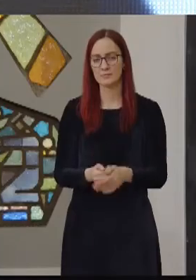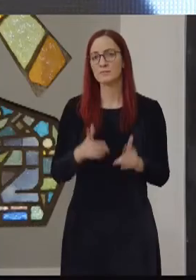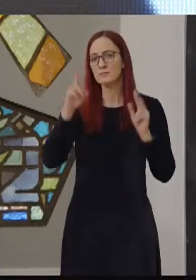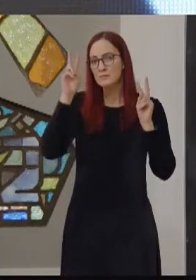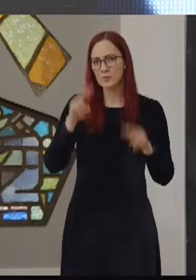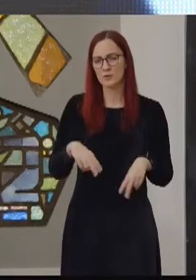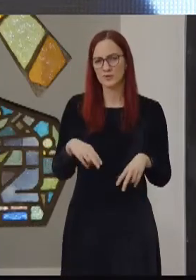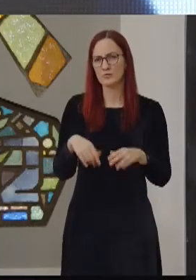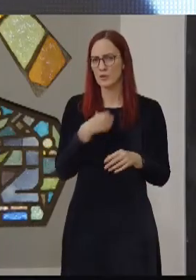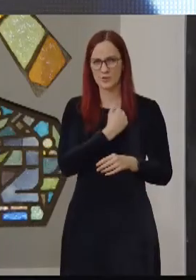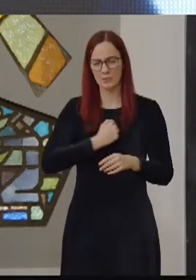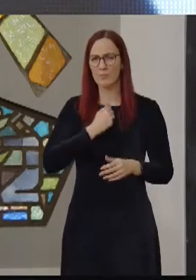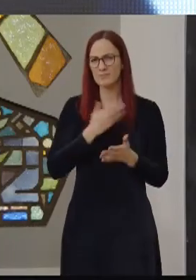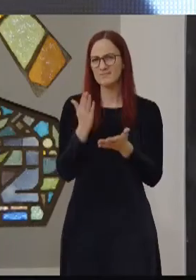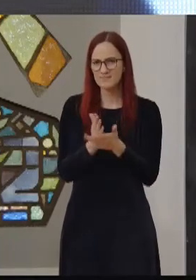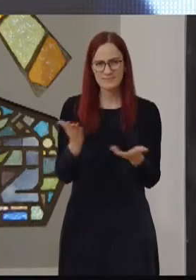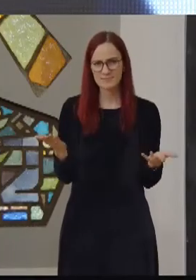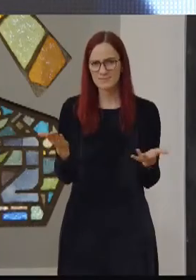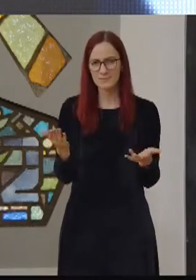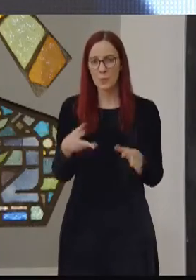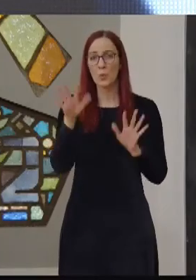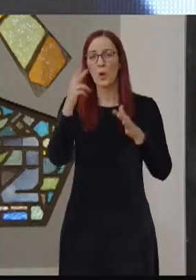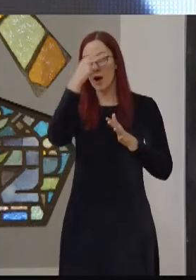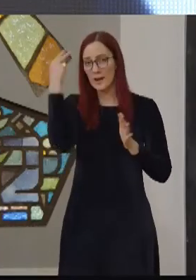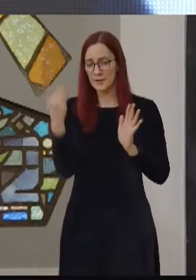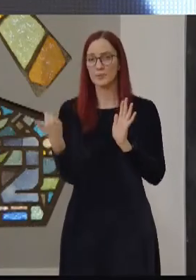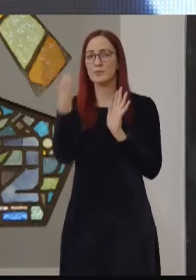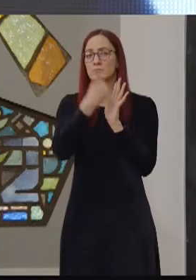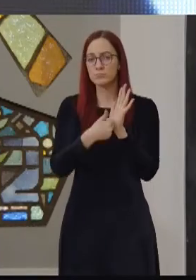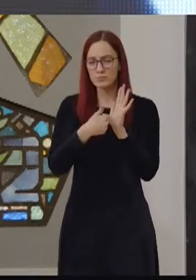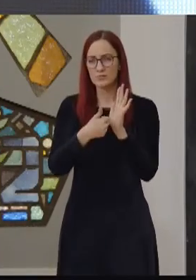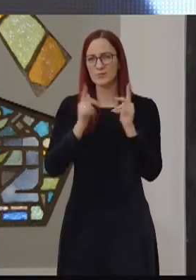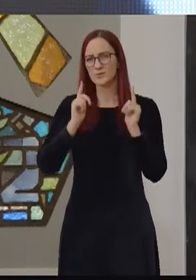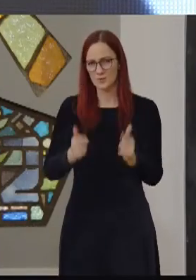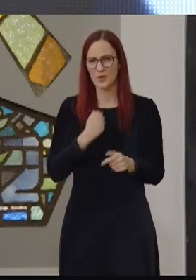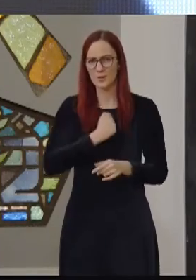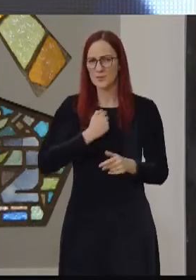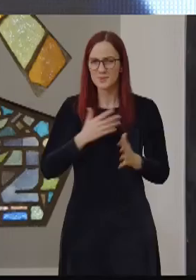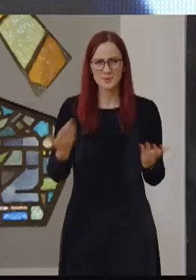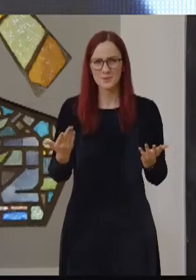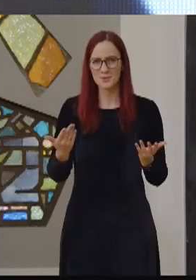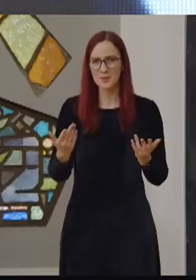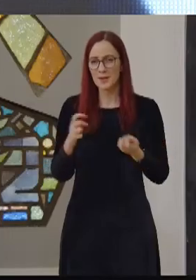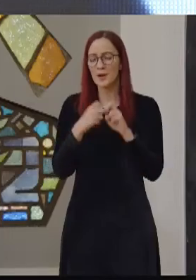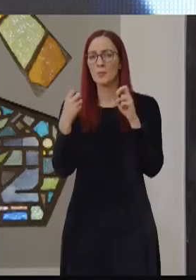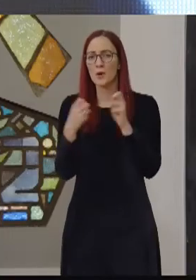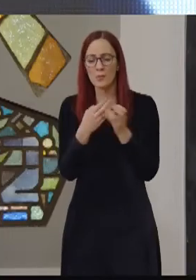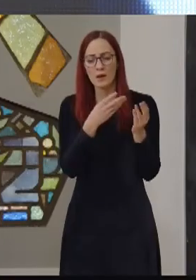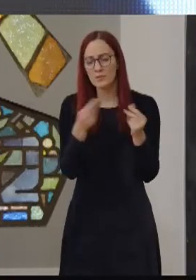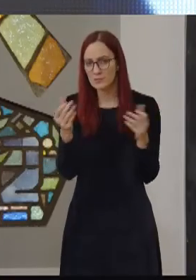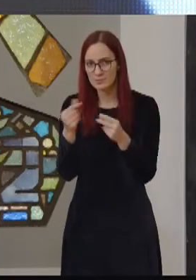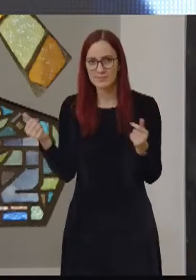but it is not a binding recommendation that should be feared, and Lithuania should not be feared of